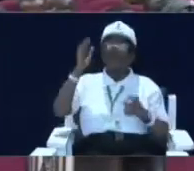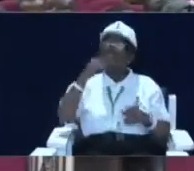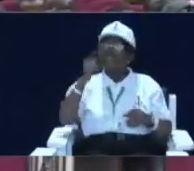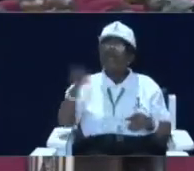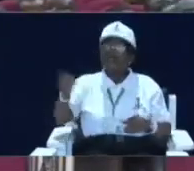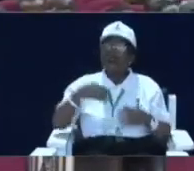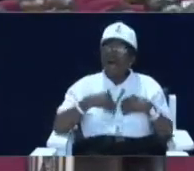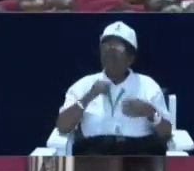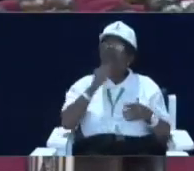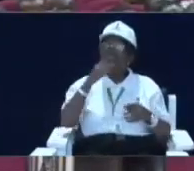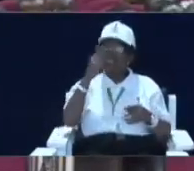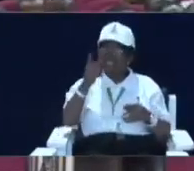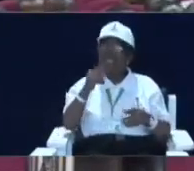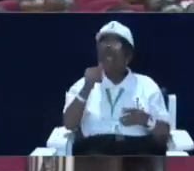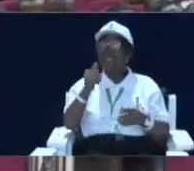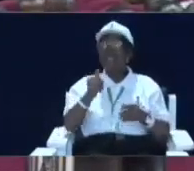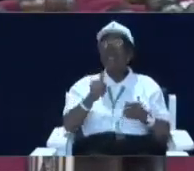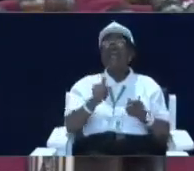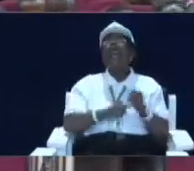see what God will do.